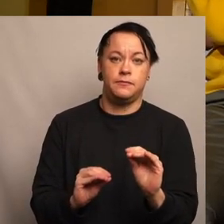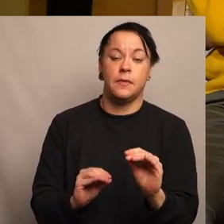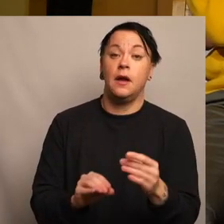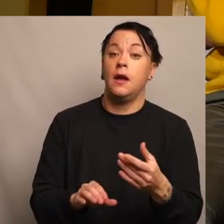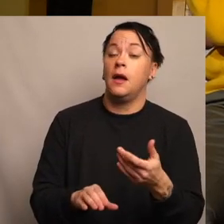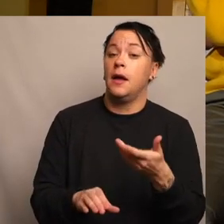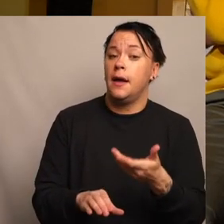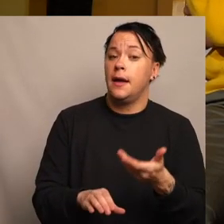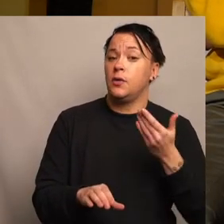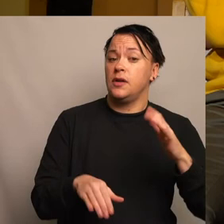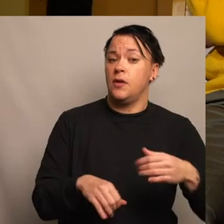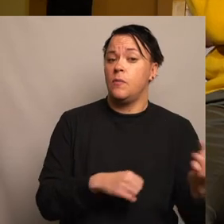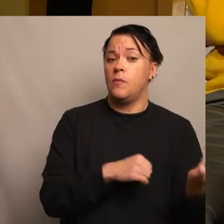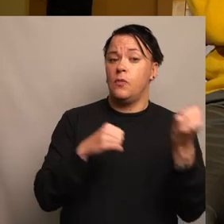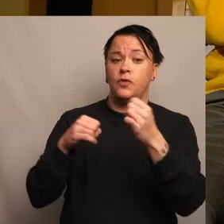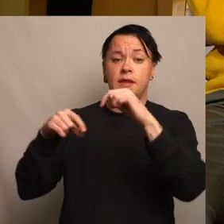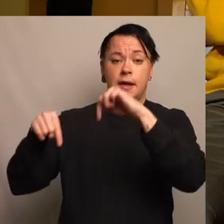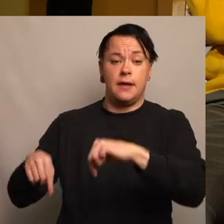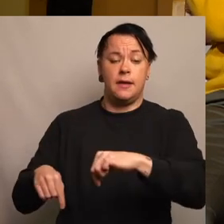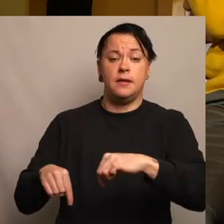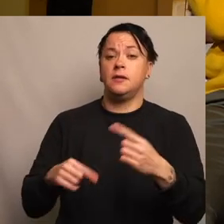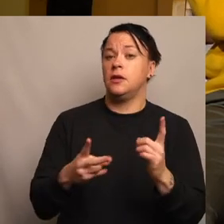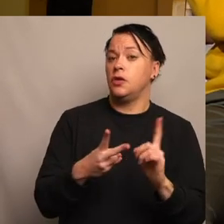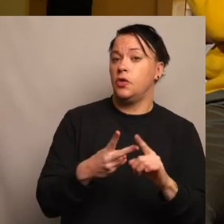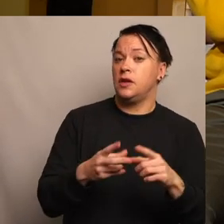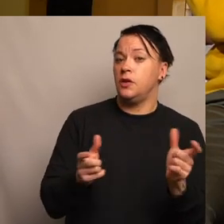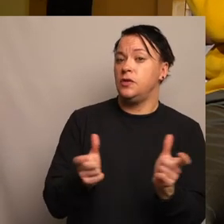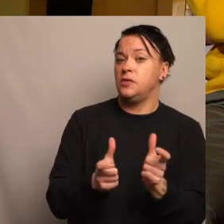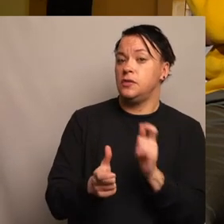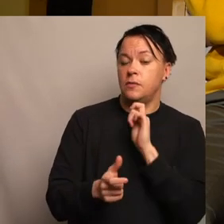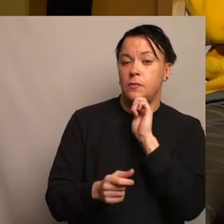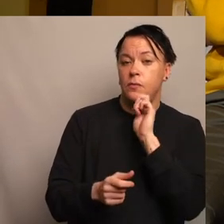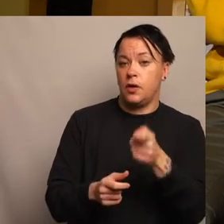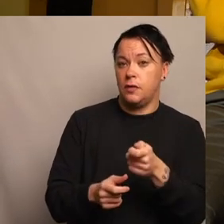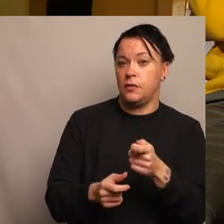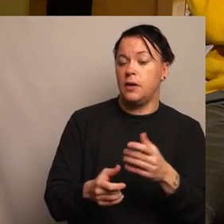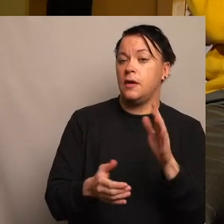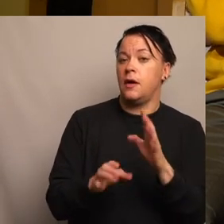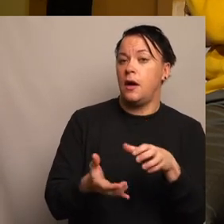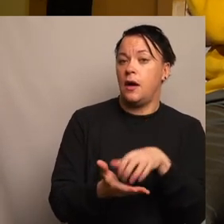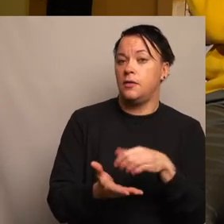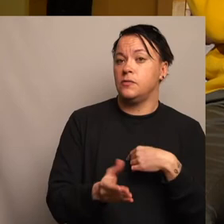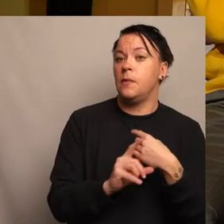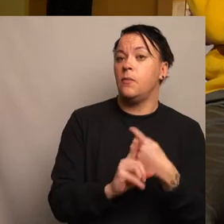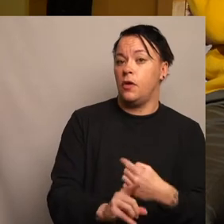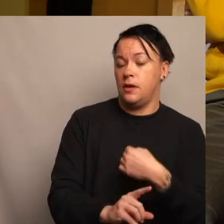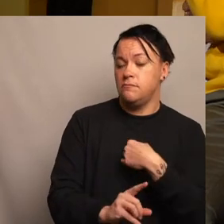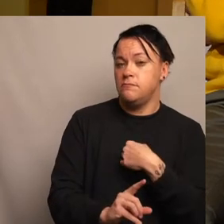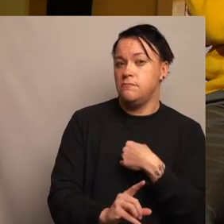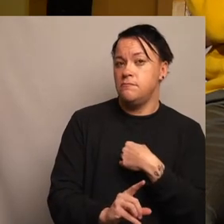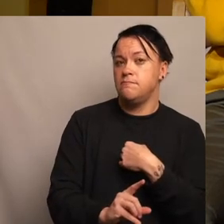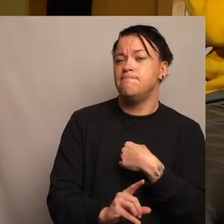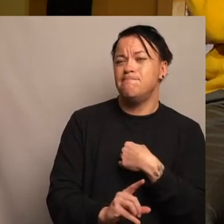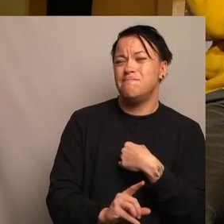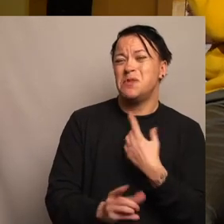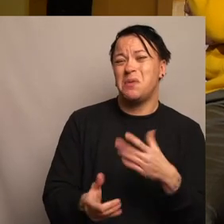here and was in the board and the chair I was of the organization. And now, the situation is not that well.